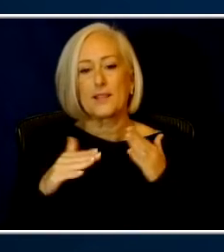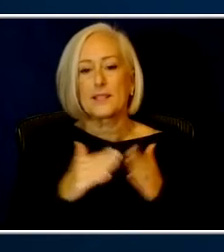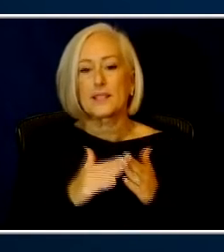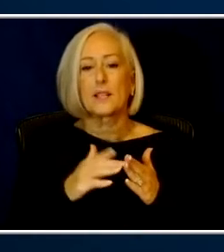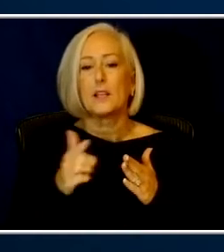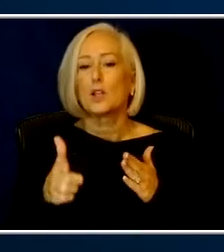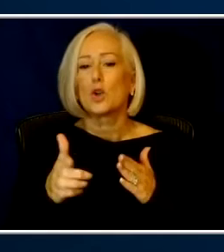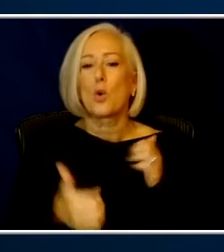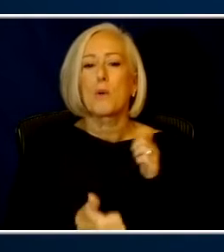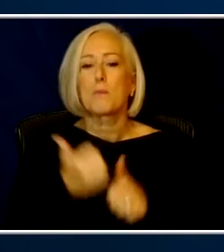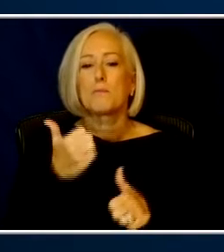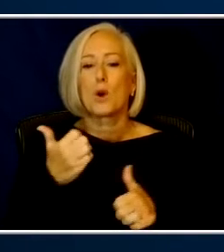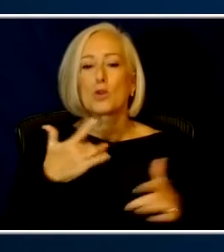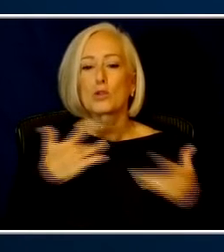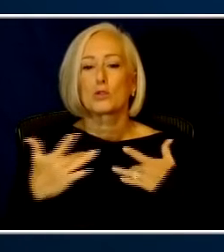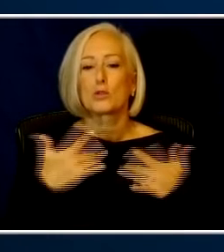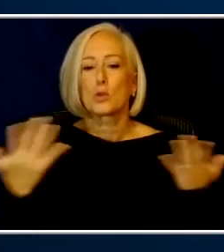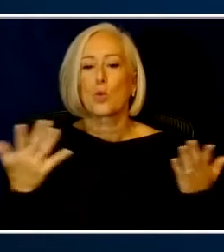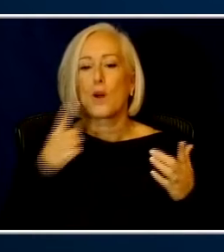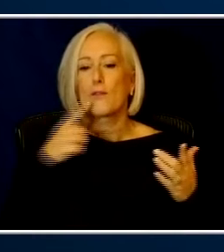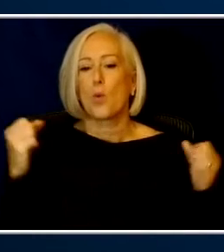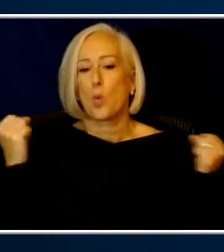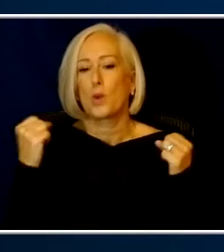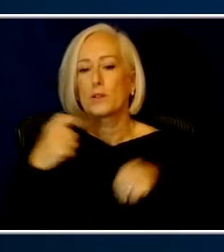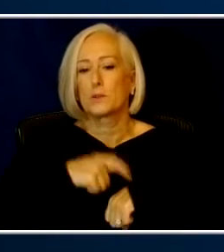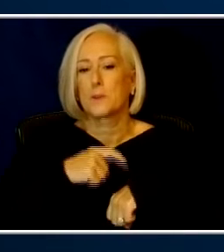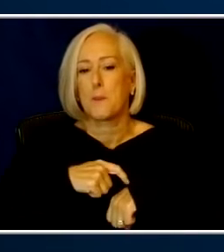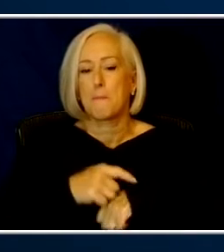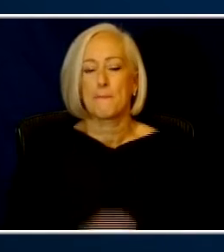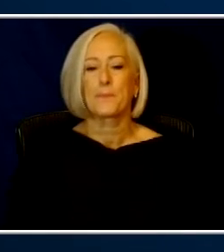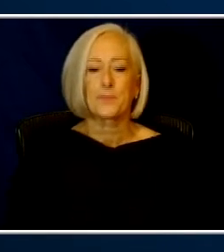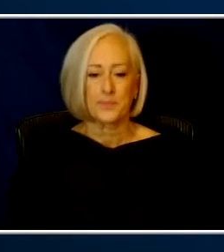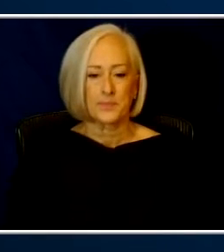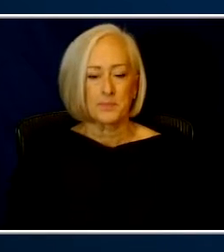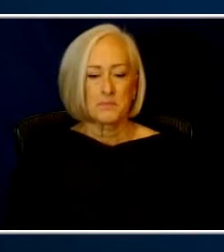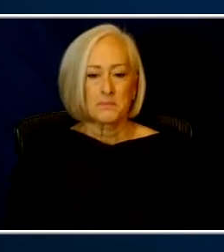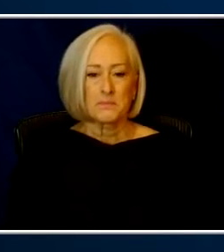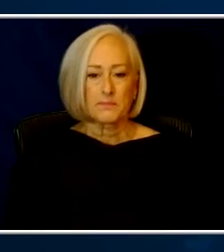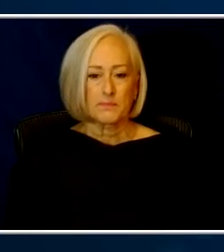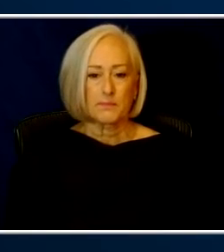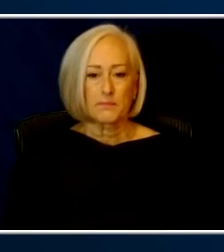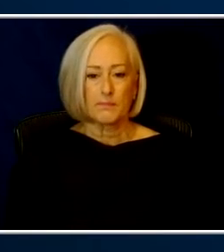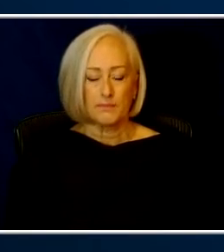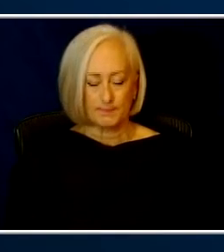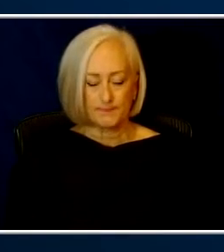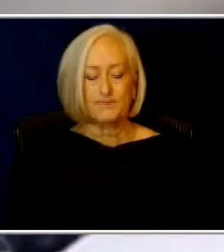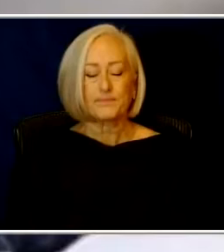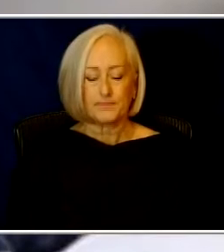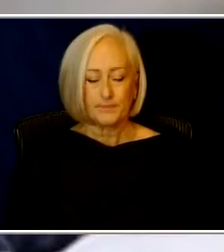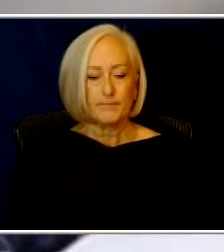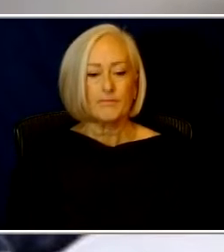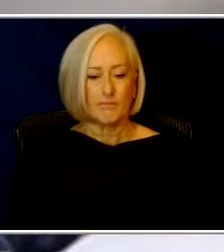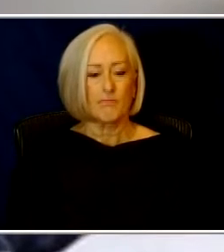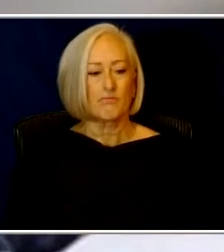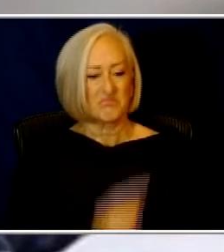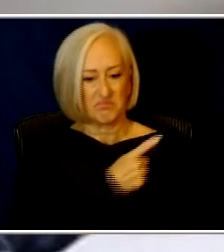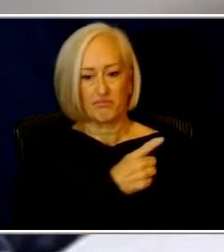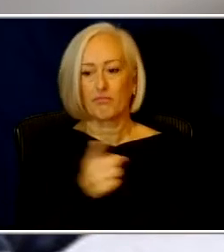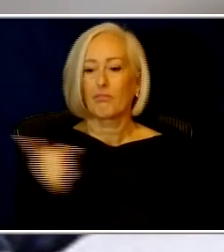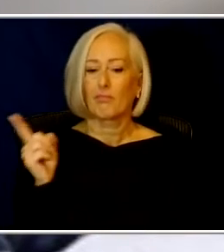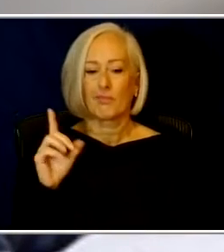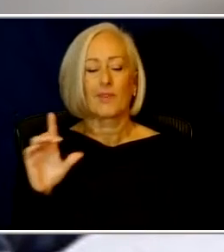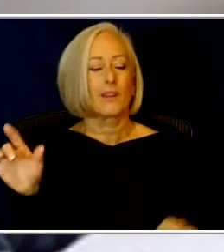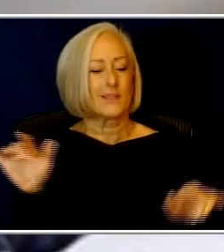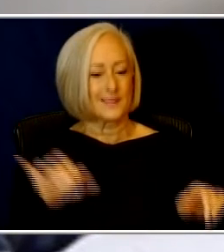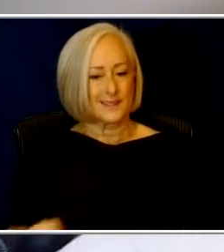the challenges for the coming winter. I think it's going to be echoing what most everybody has been saying,